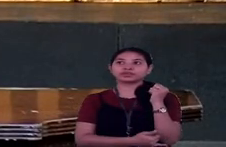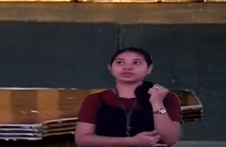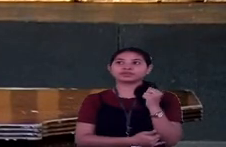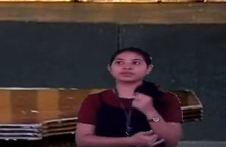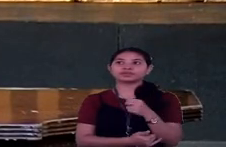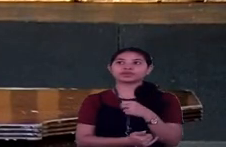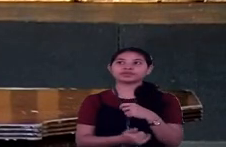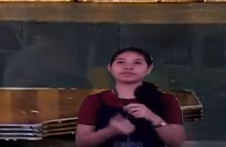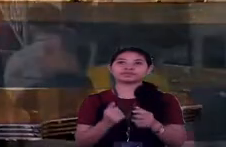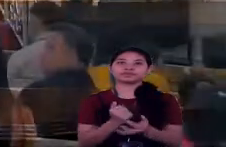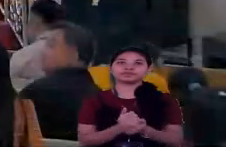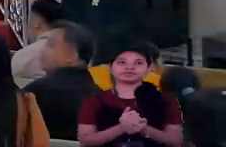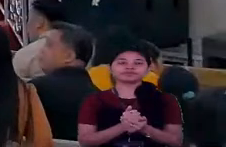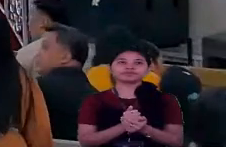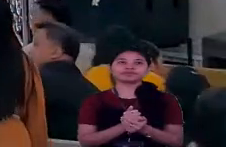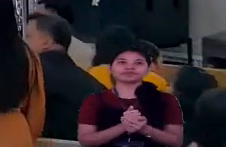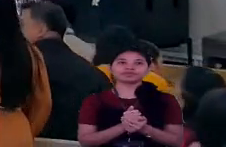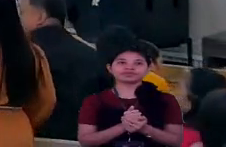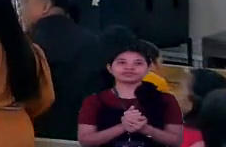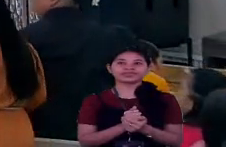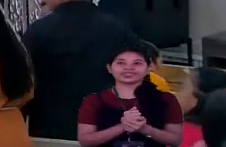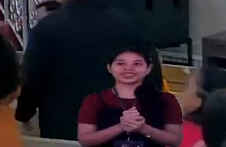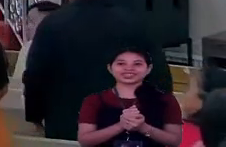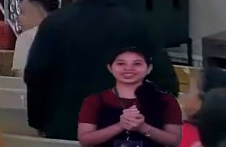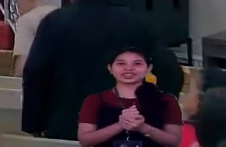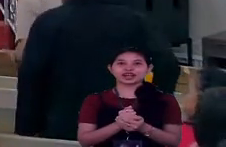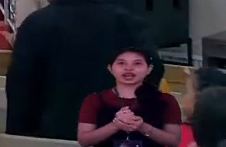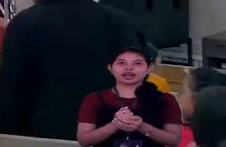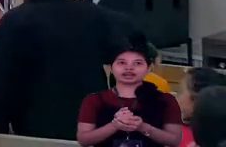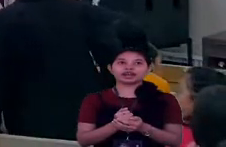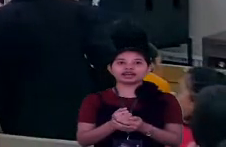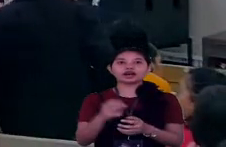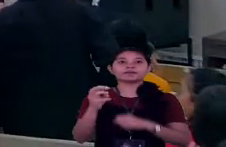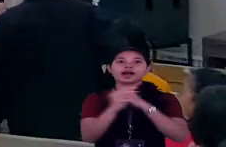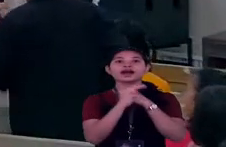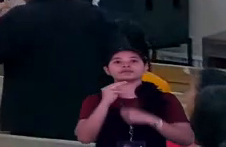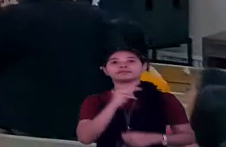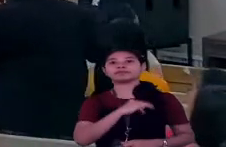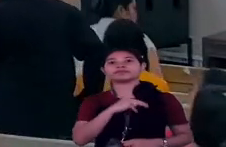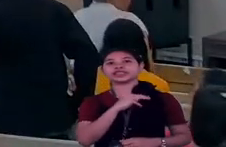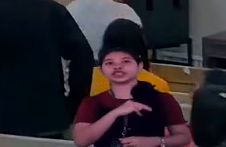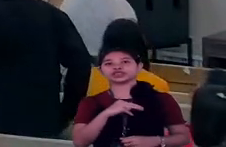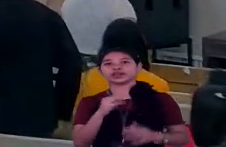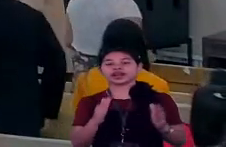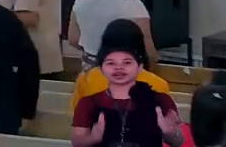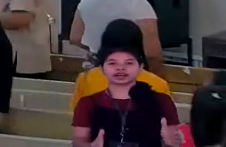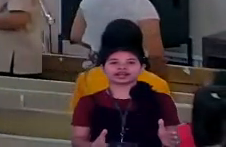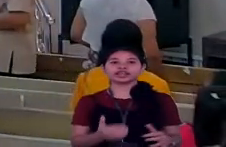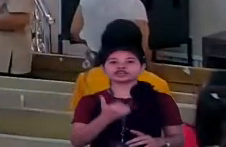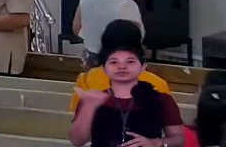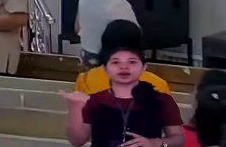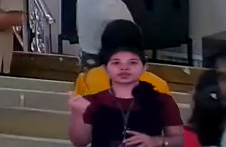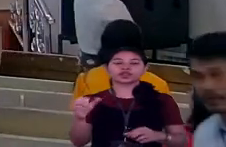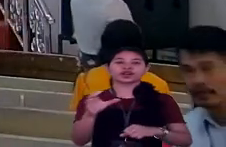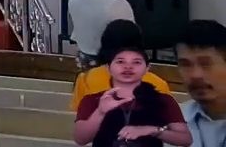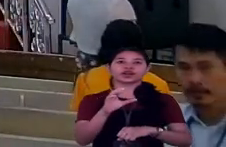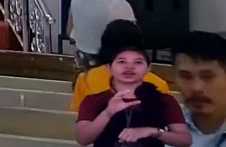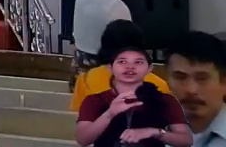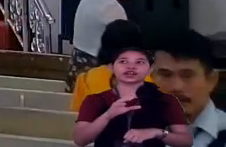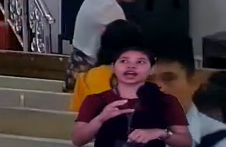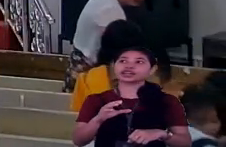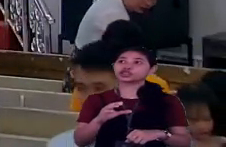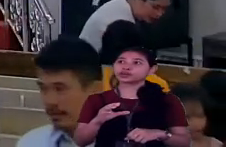pastors right now. Tanan nga mga lahat po na mga deputating missionaries right now. Here in front, introduce yourself, your name, where you come